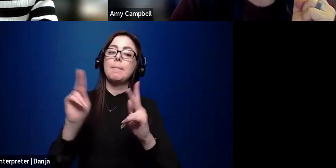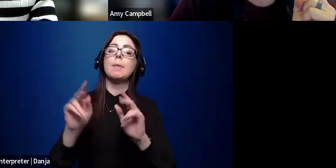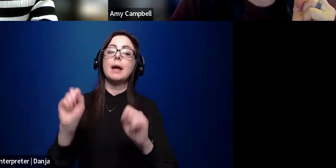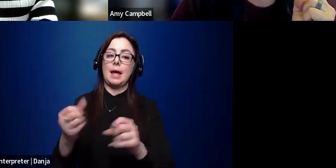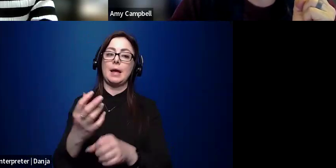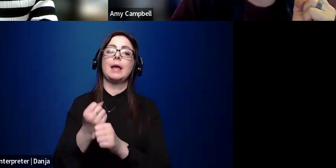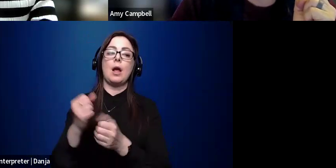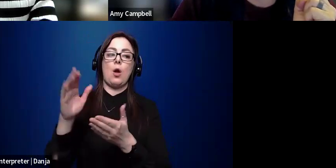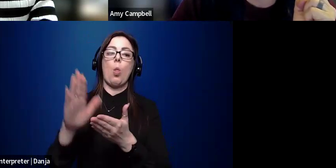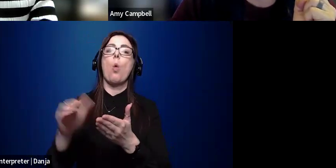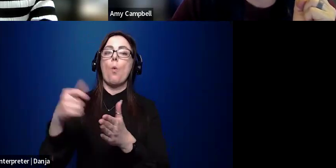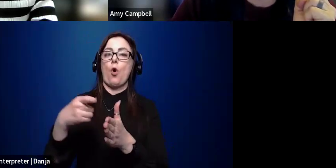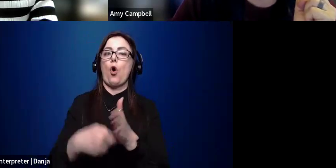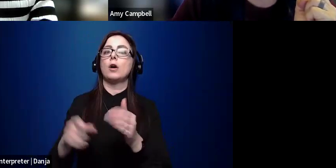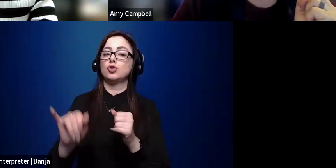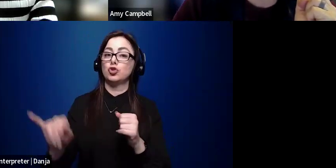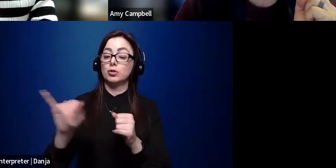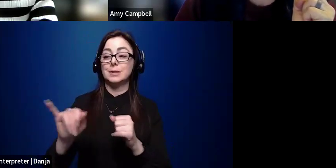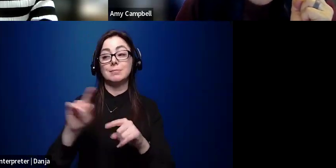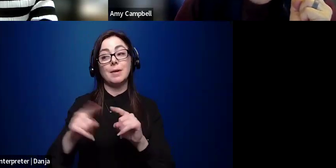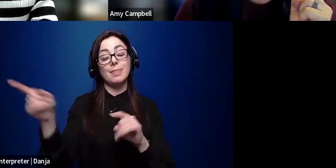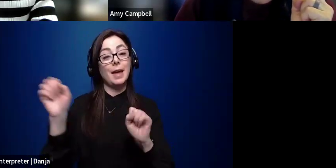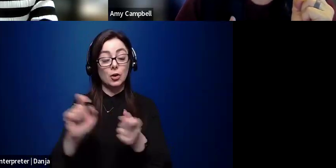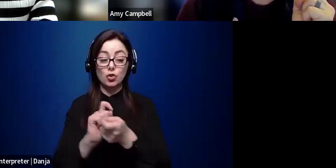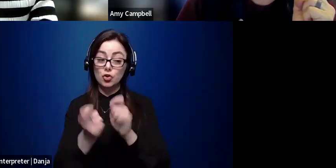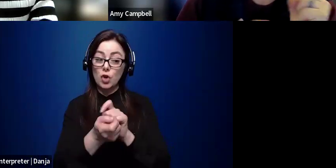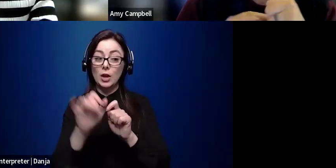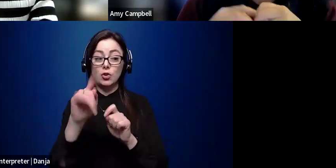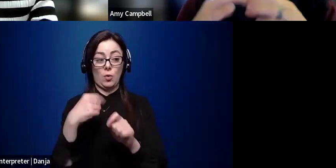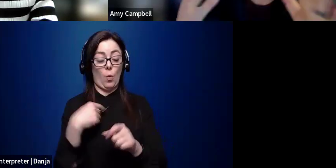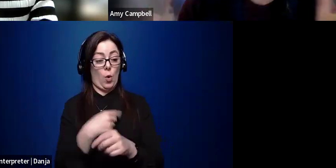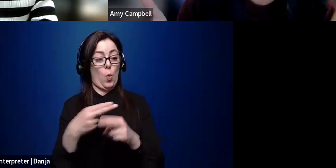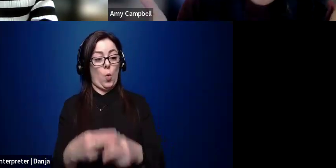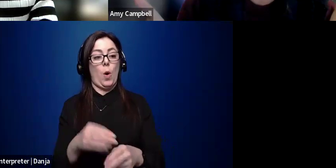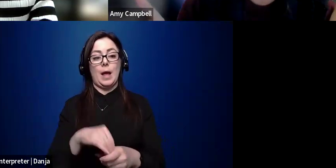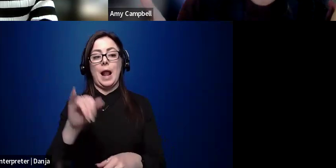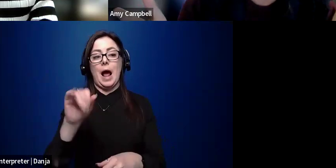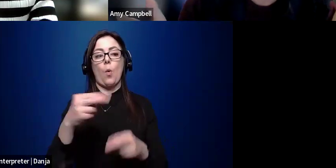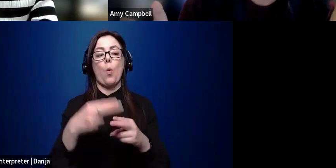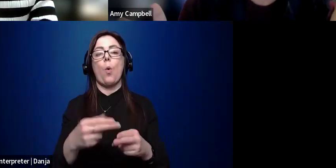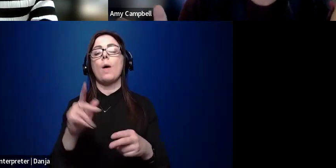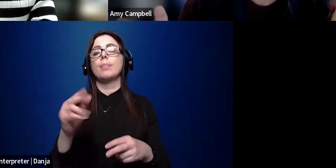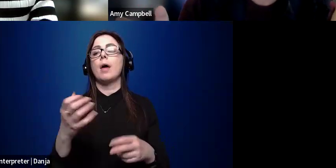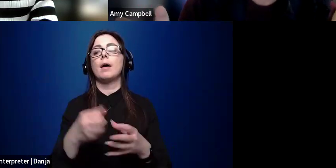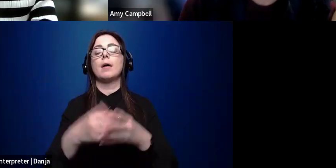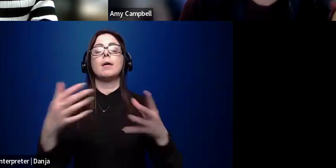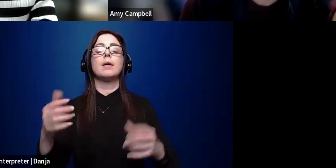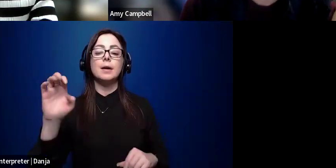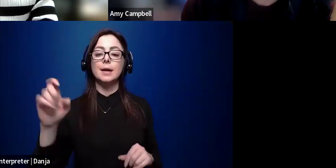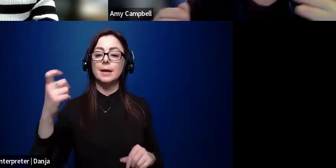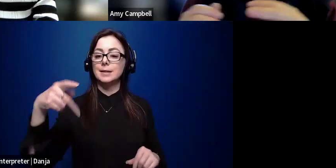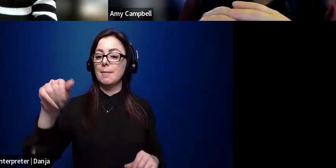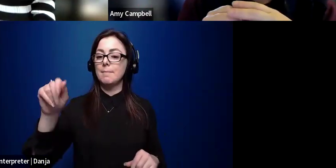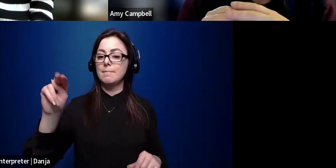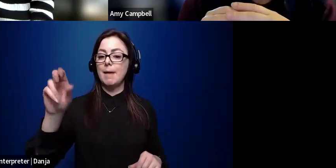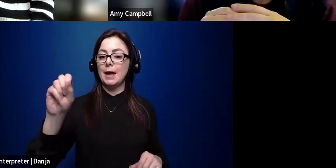insurance. But they can change that. We call it in Iowa the expansion population. You might hear people talk